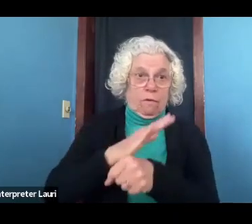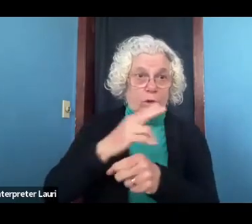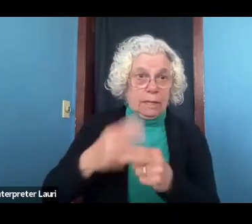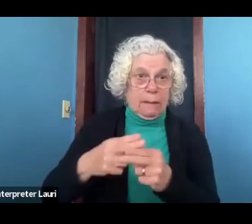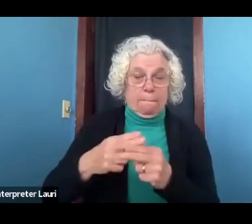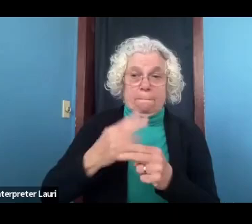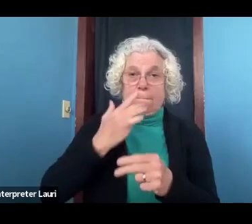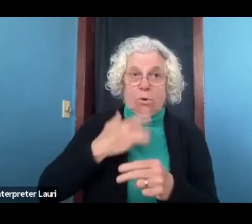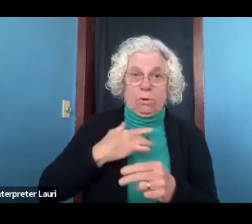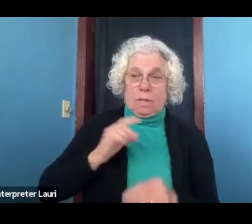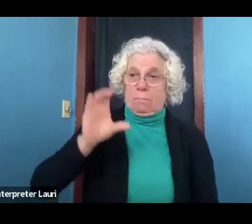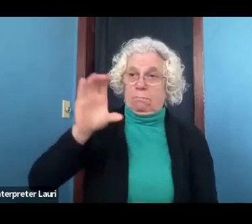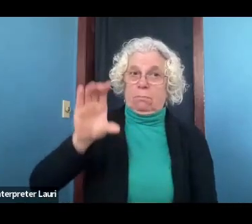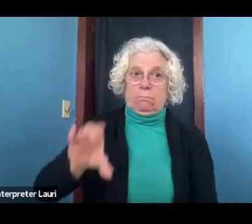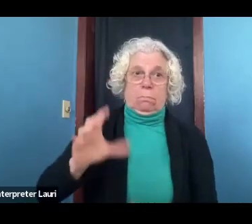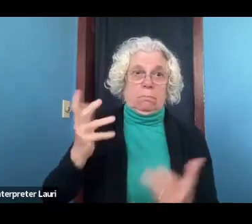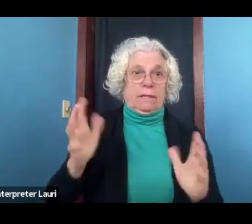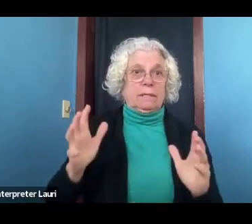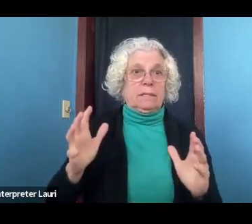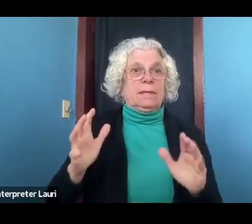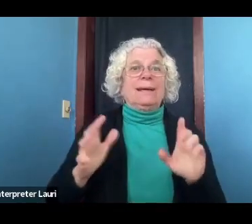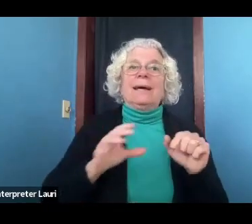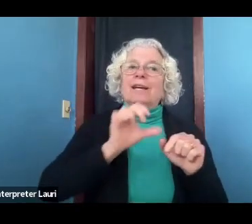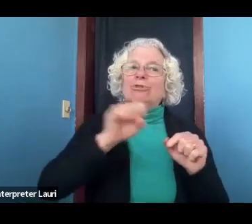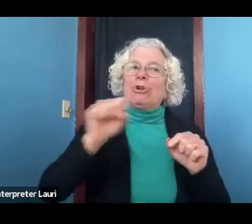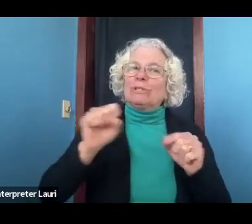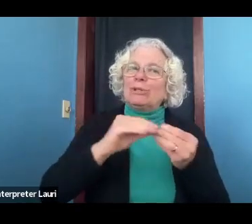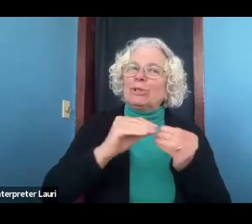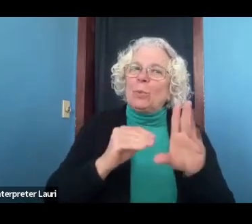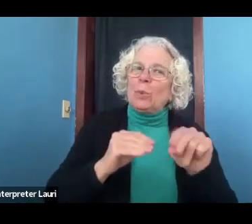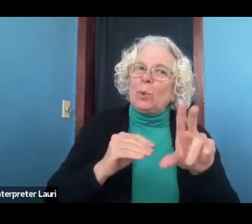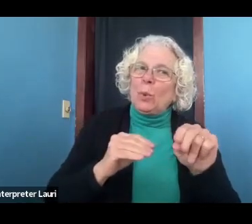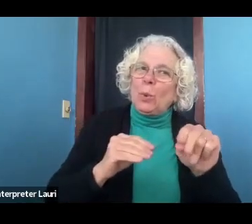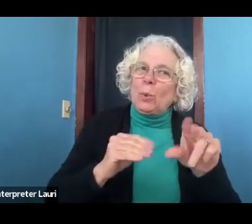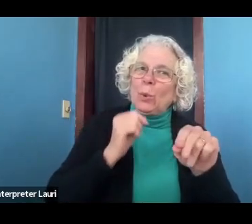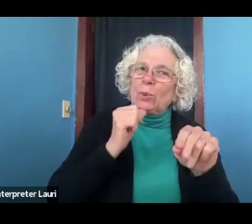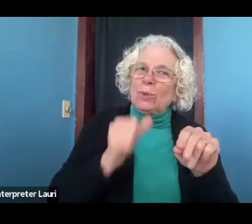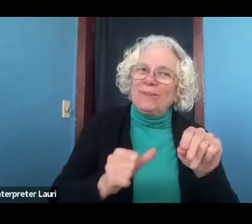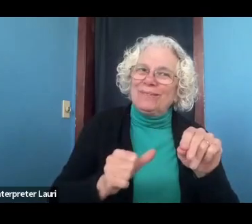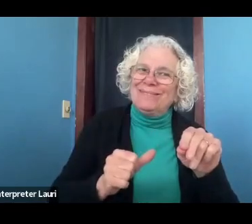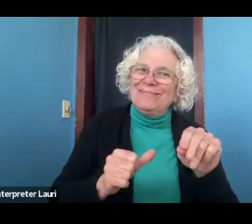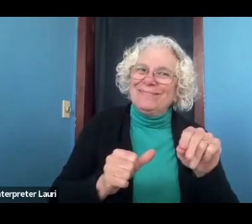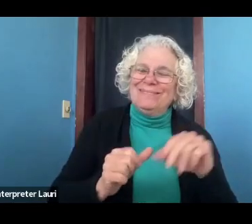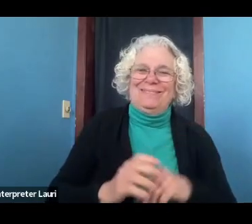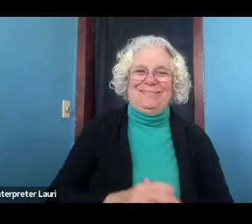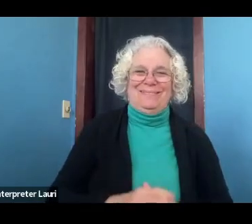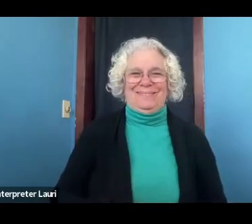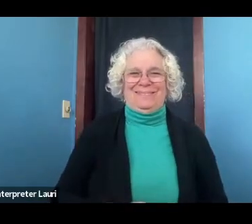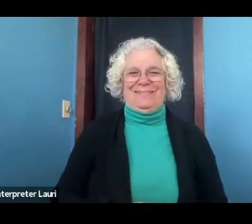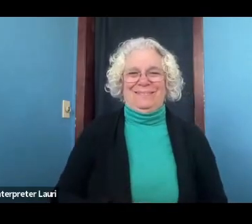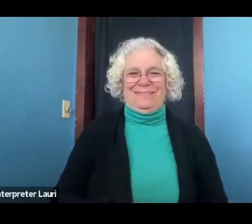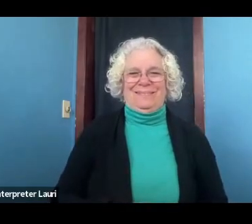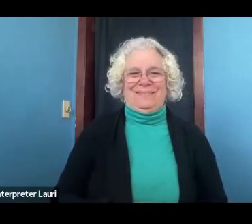birth. Don't put your social security number. You see this one is good, doesn't have a spot for it.